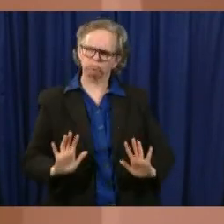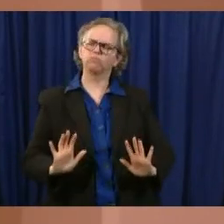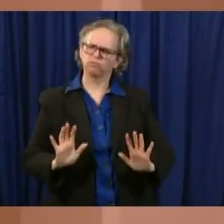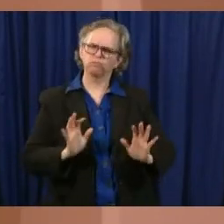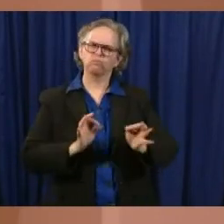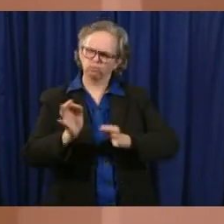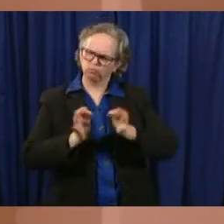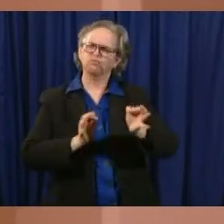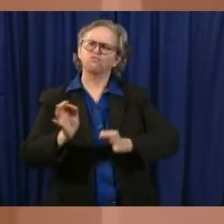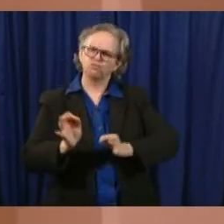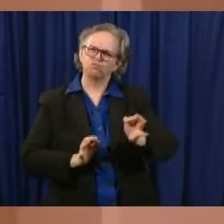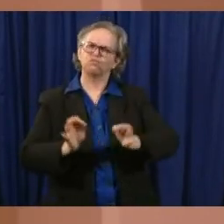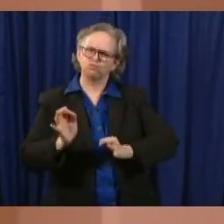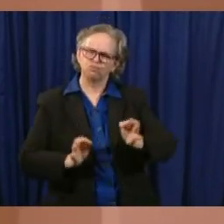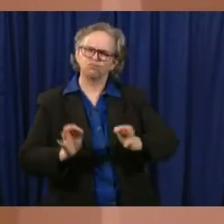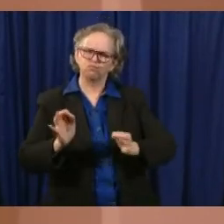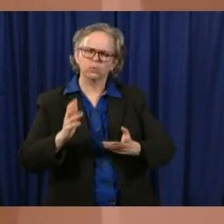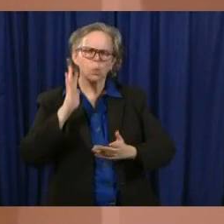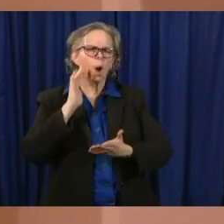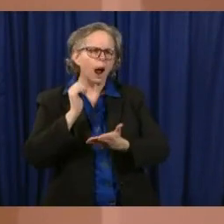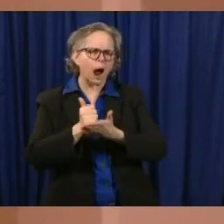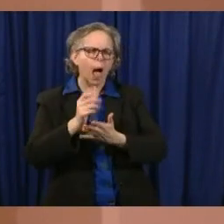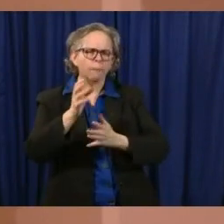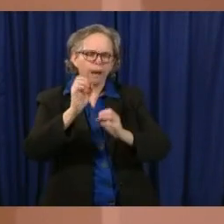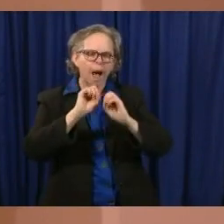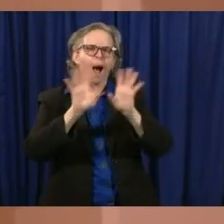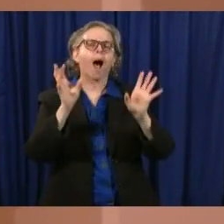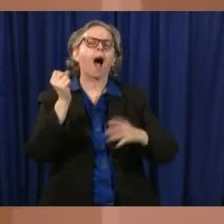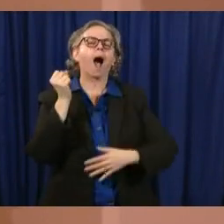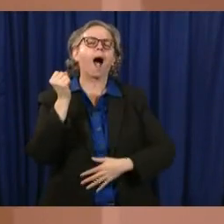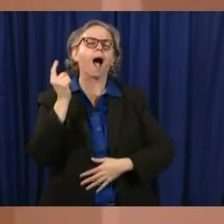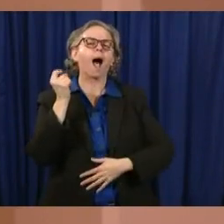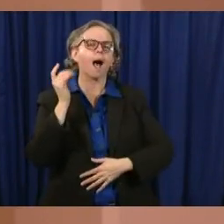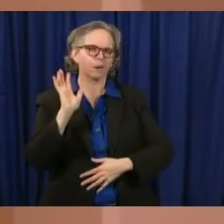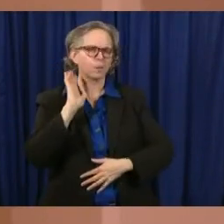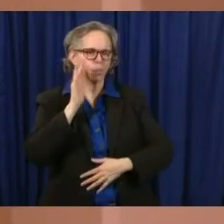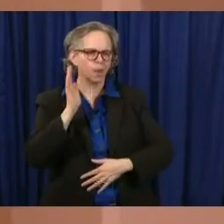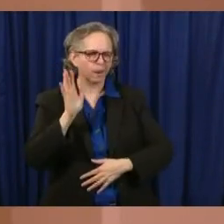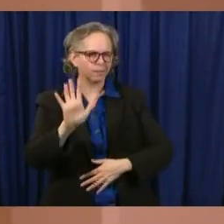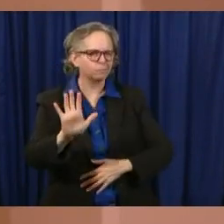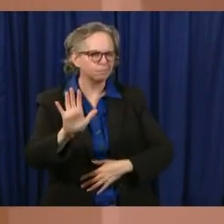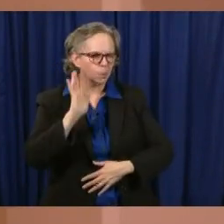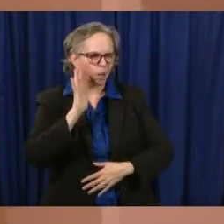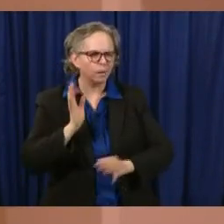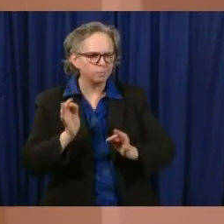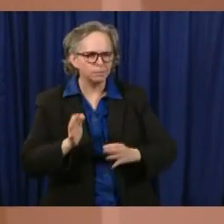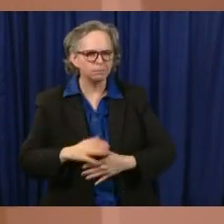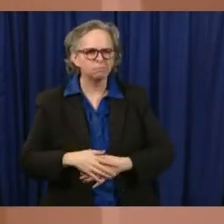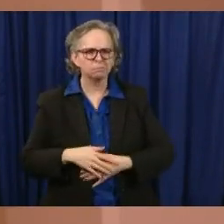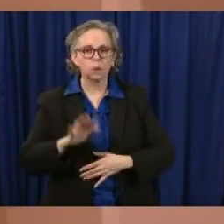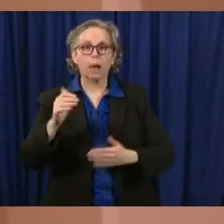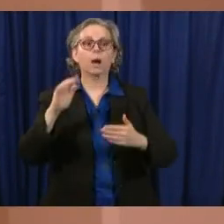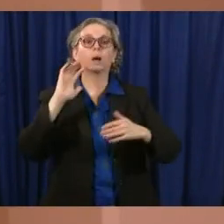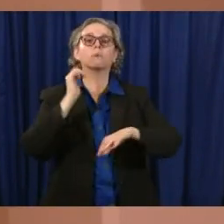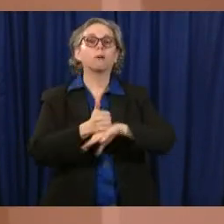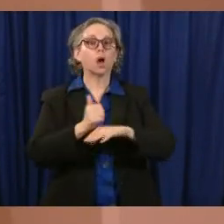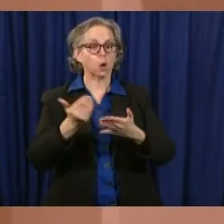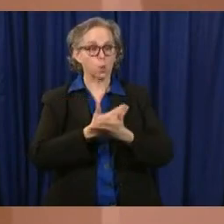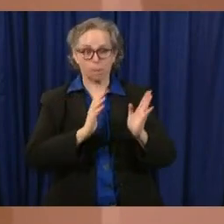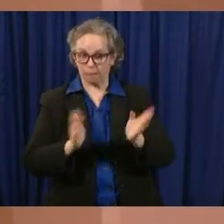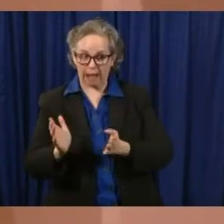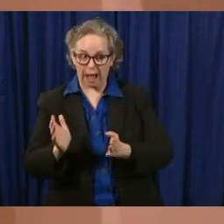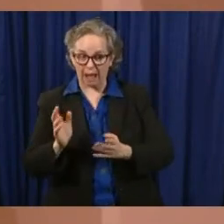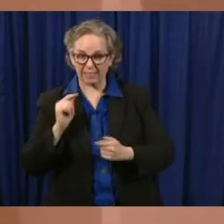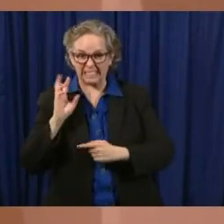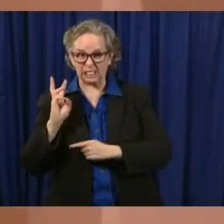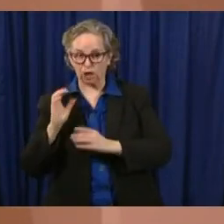these timelines and what new developments we're going to put in place for this. But on the $600, I'll have that answer for you before the end of this